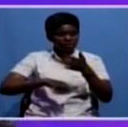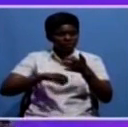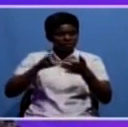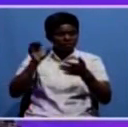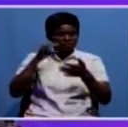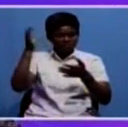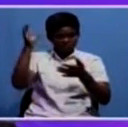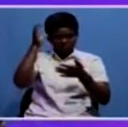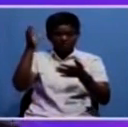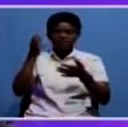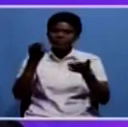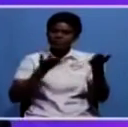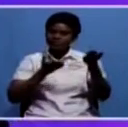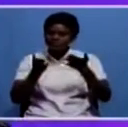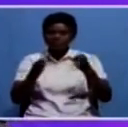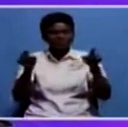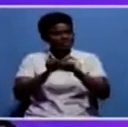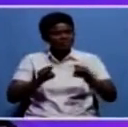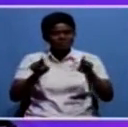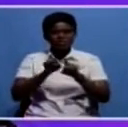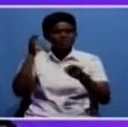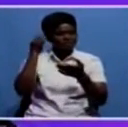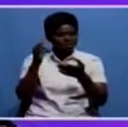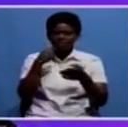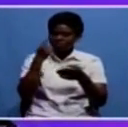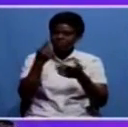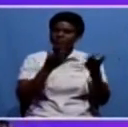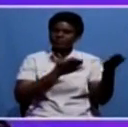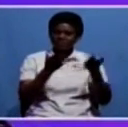remained the same. The same secretaries who were serving them.